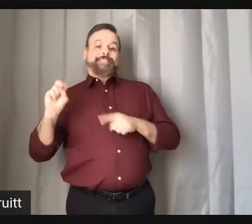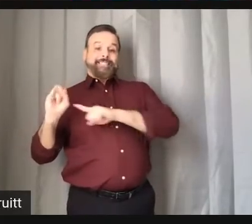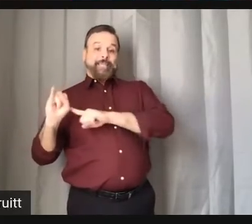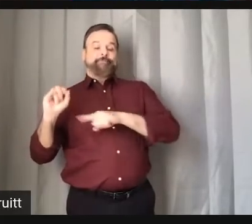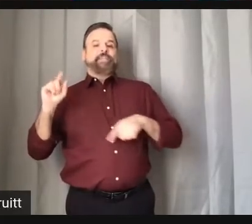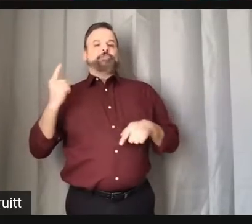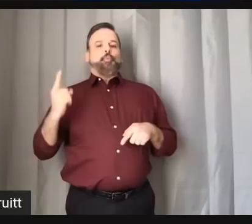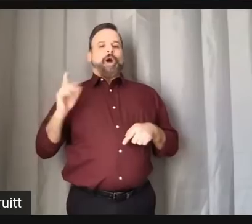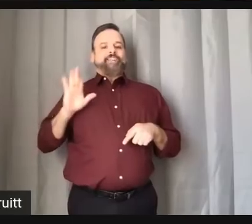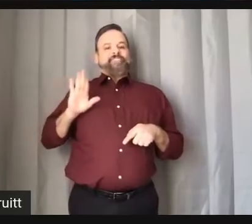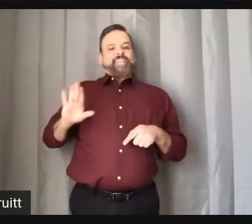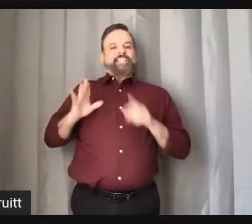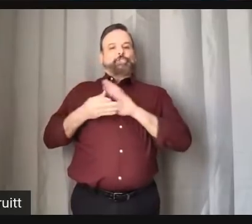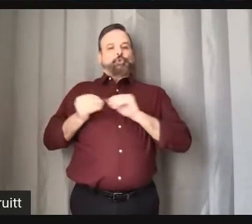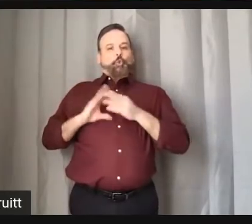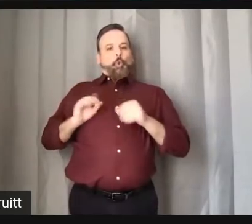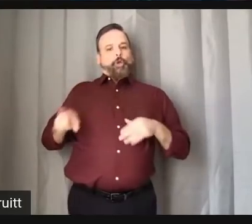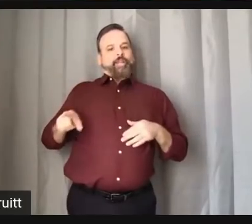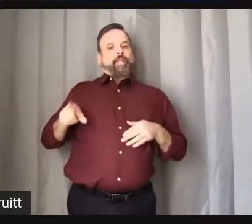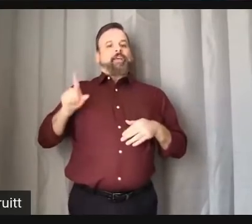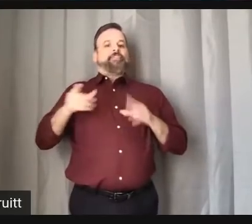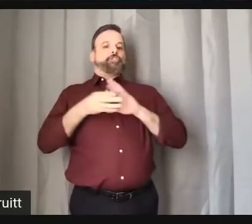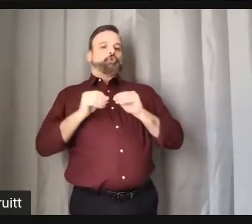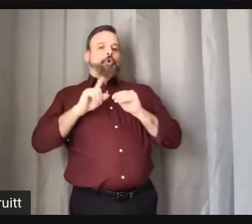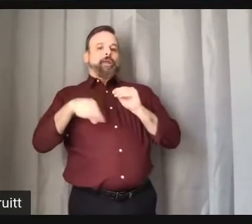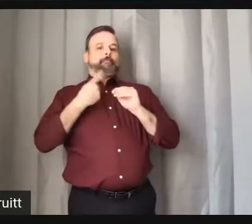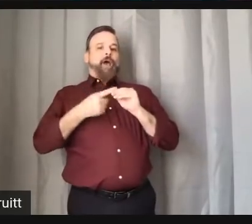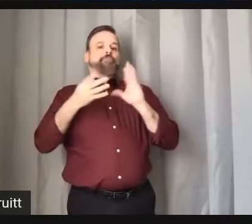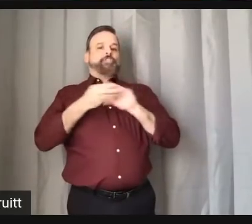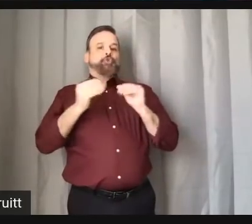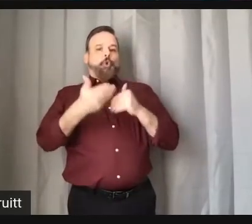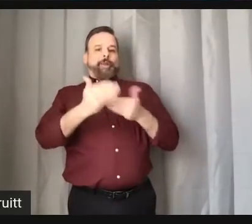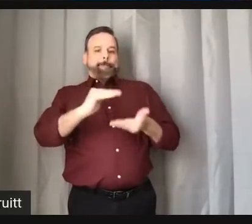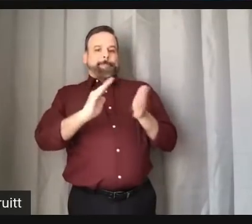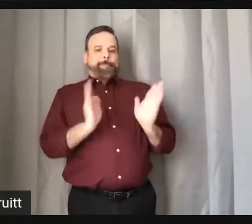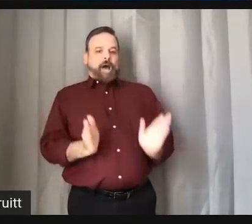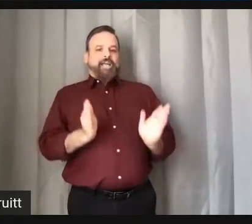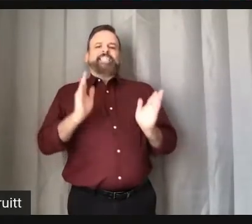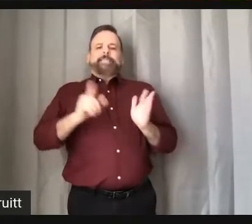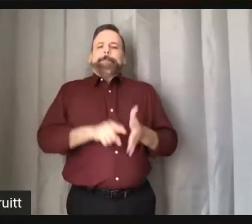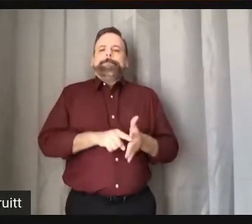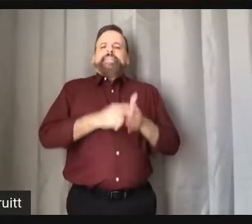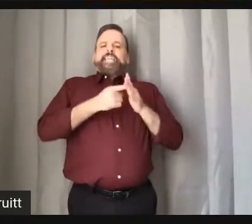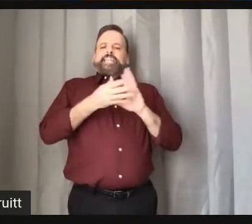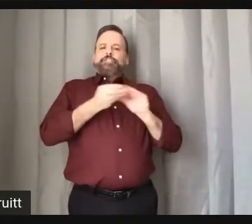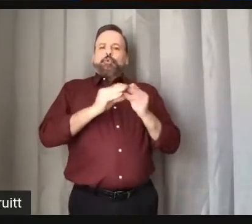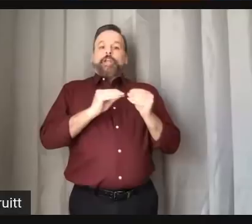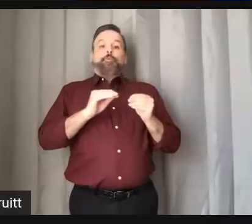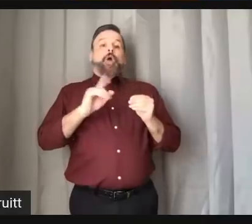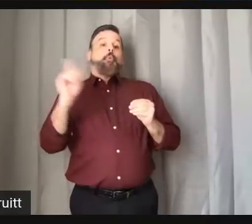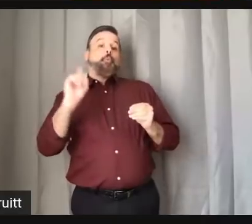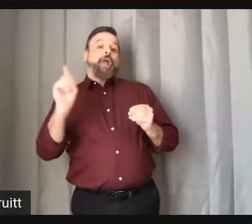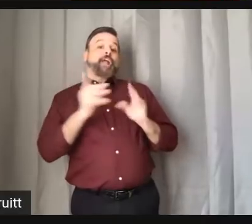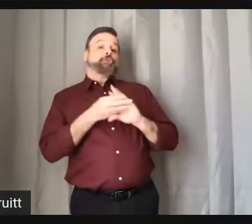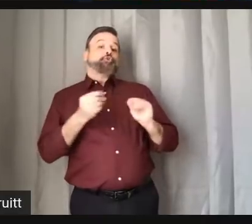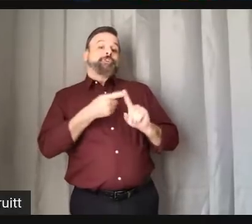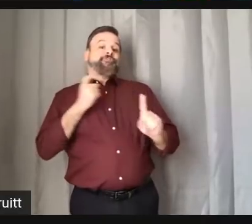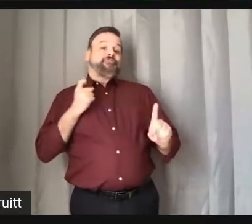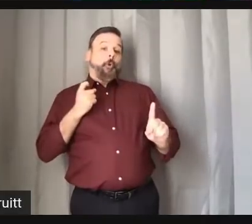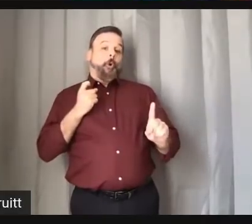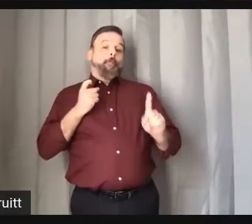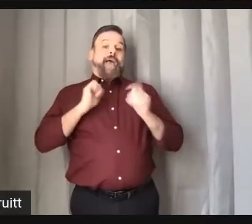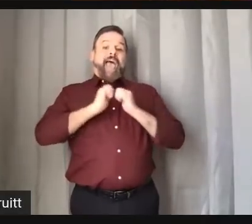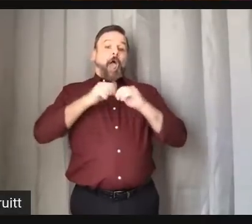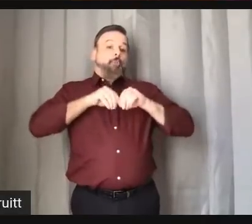one of his stories, the stories of the story box. It's one of those origin stories of how stories came to the world. You know,